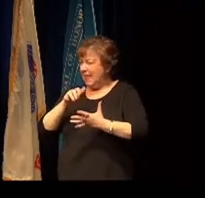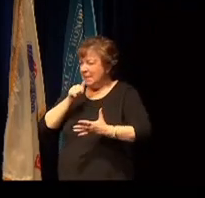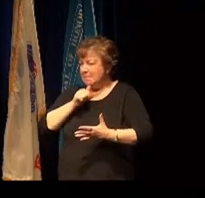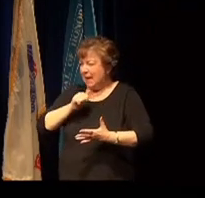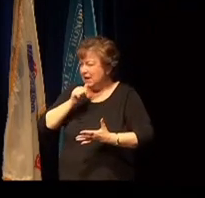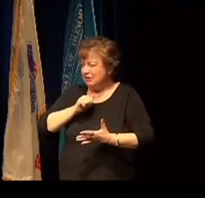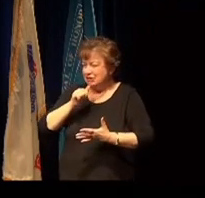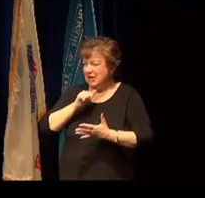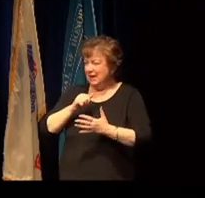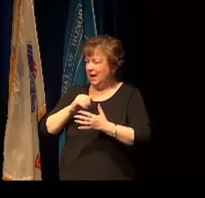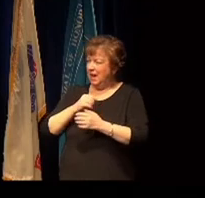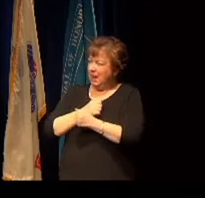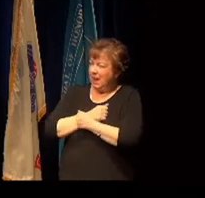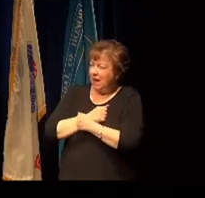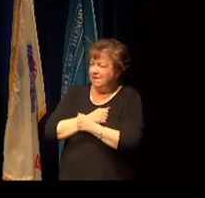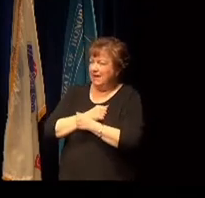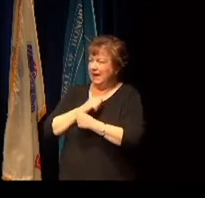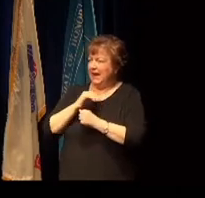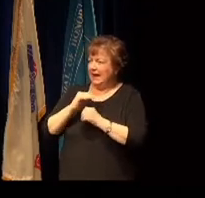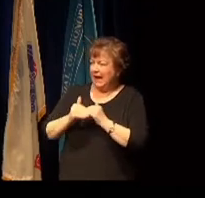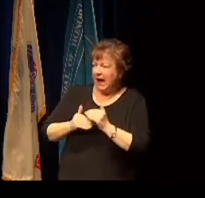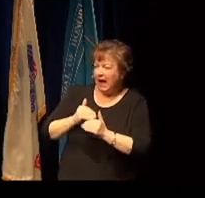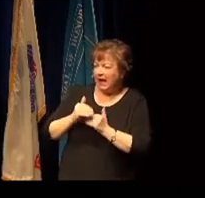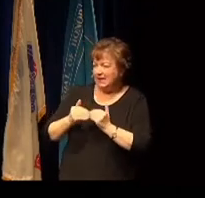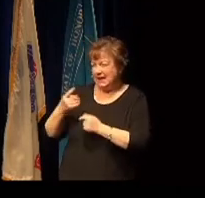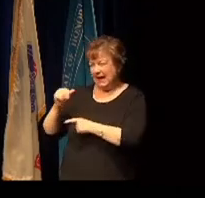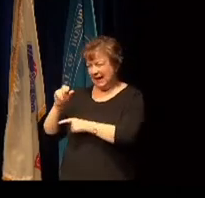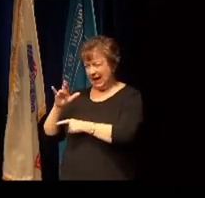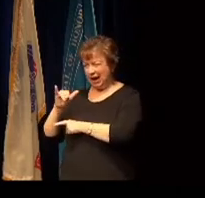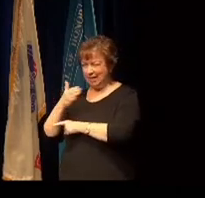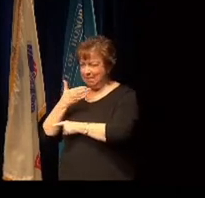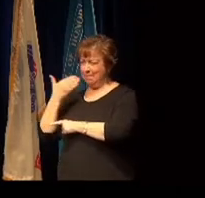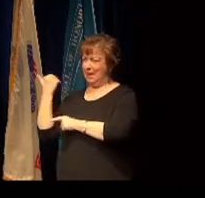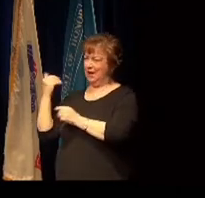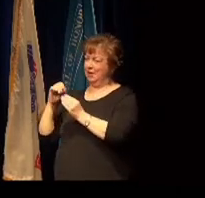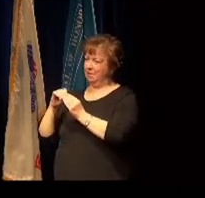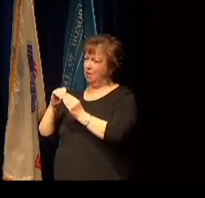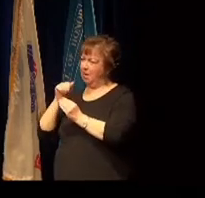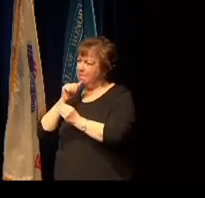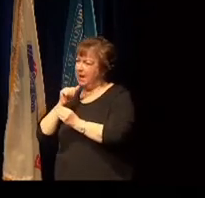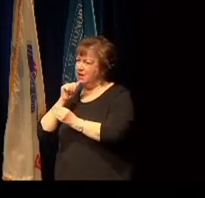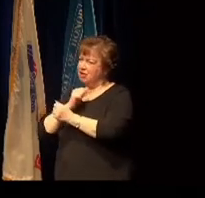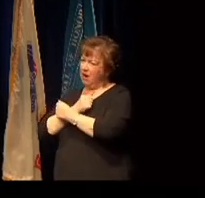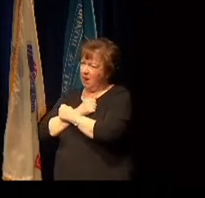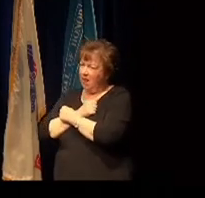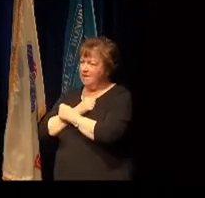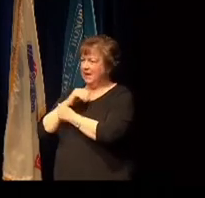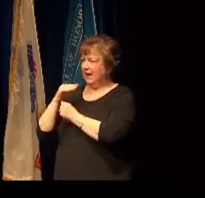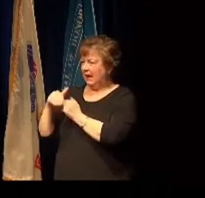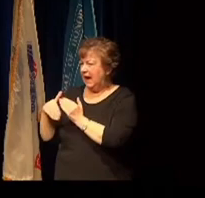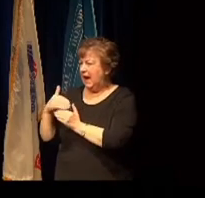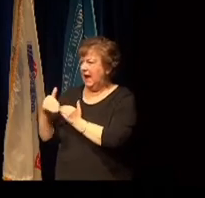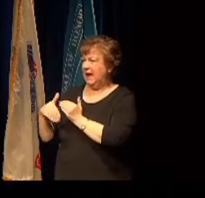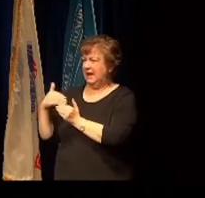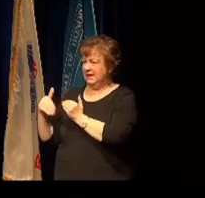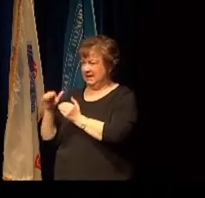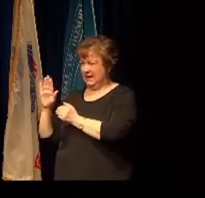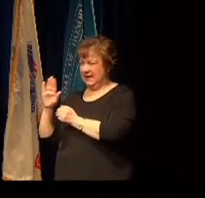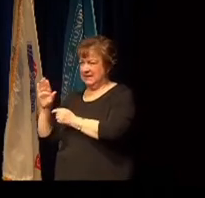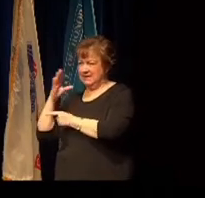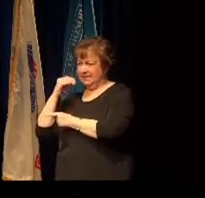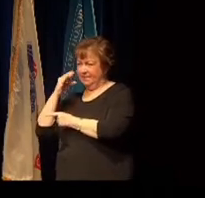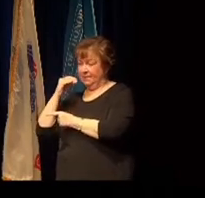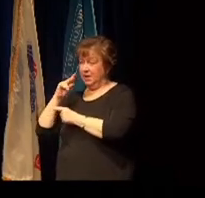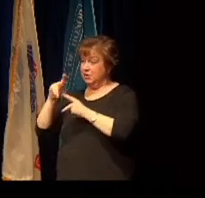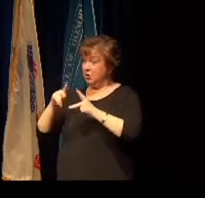and kind as Gary was, and as experienced as Gary was. So when people would come to me and I felt that I was not